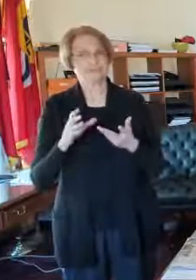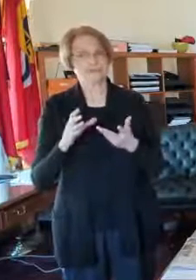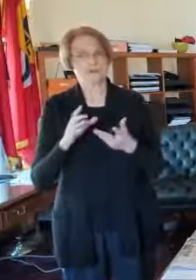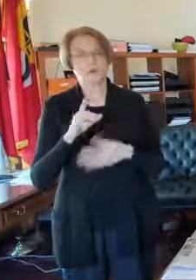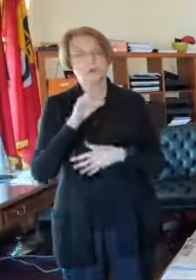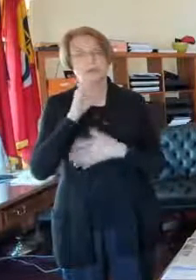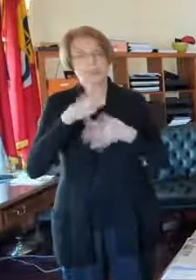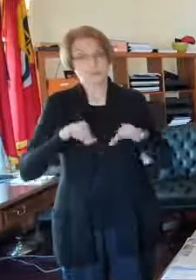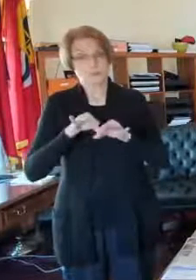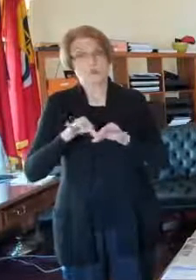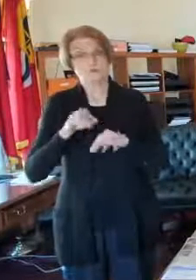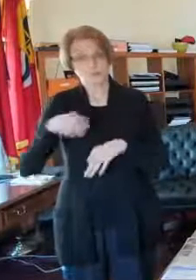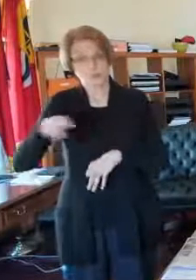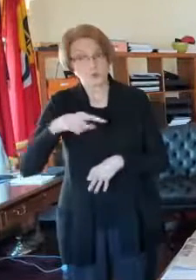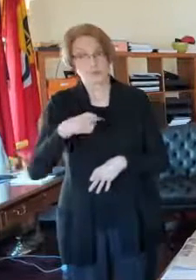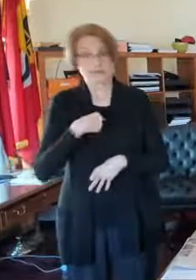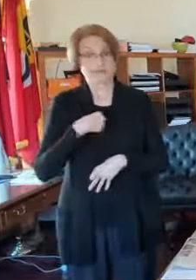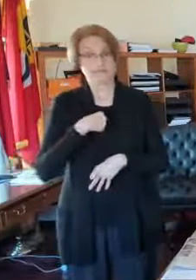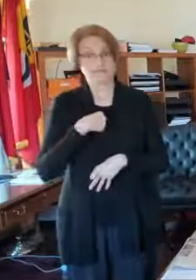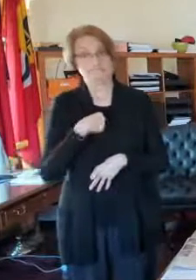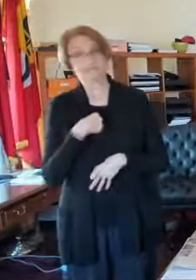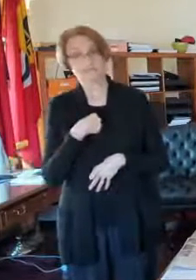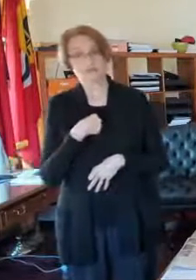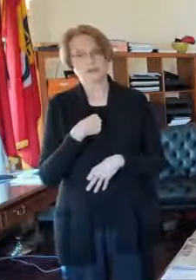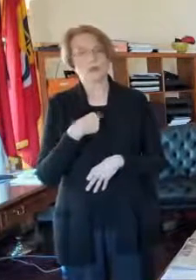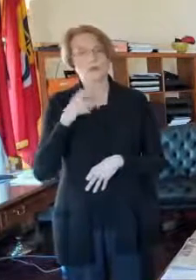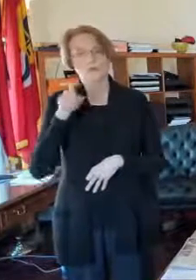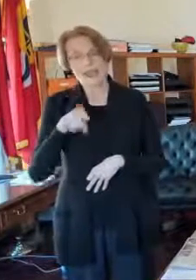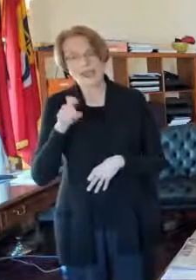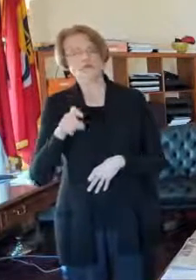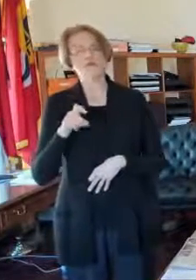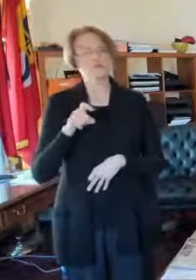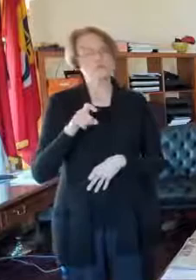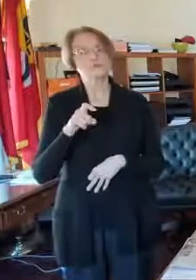for me, frankly. We have to manage our expectations on this.